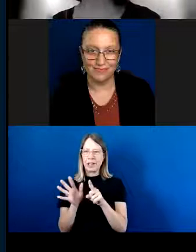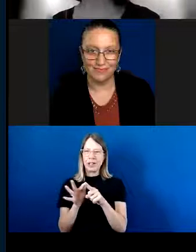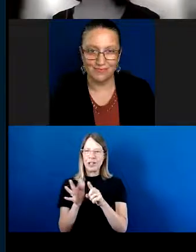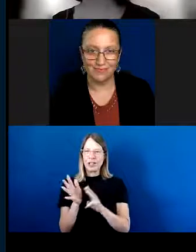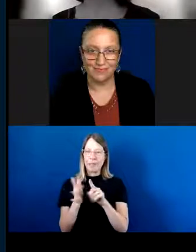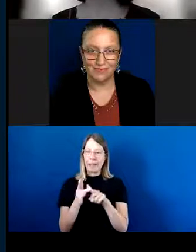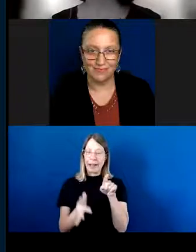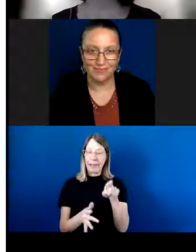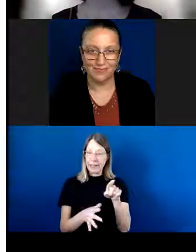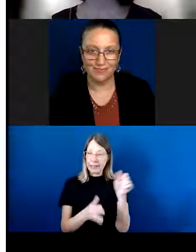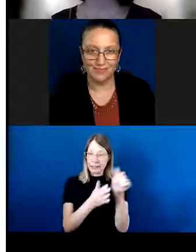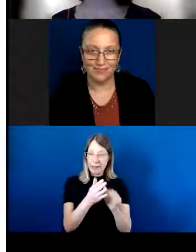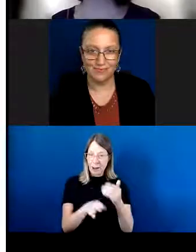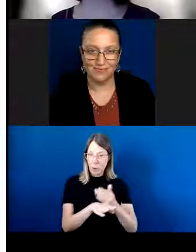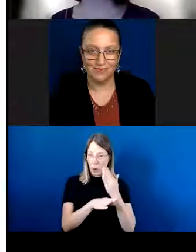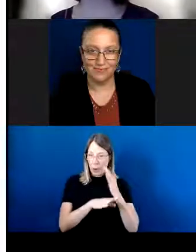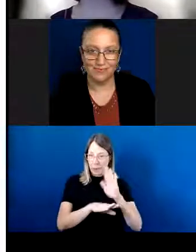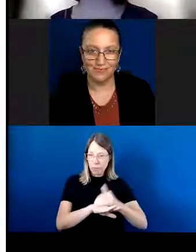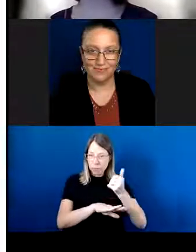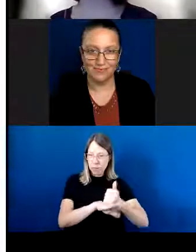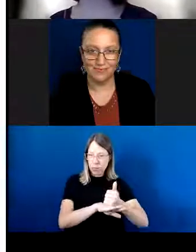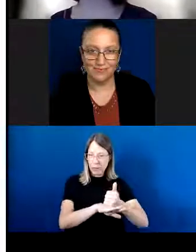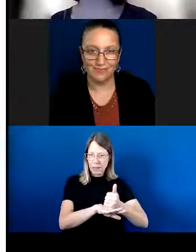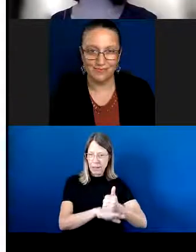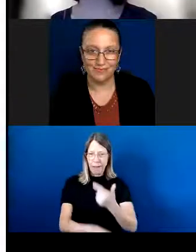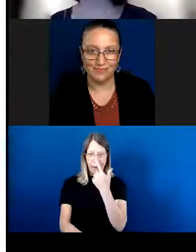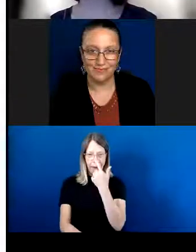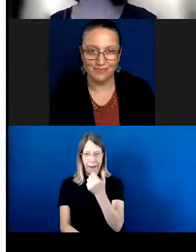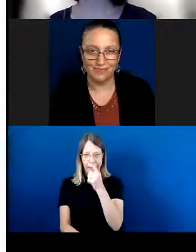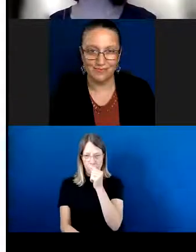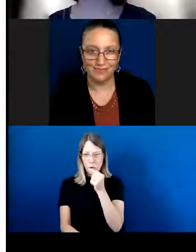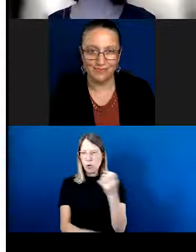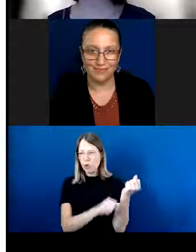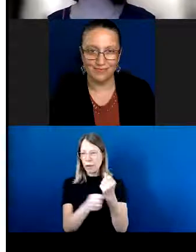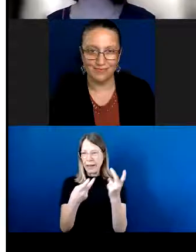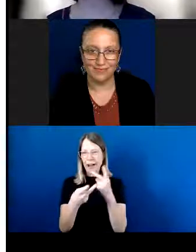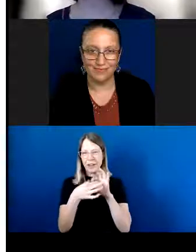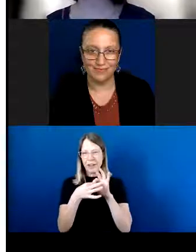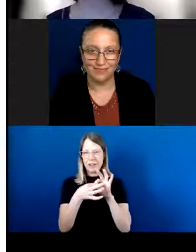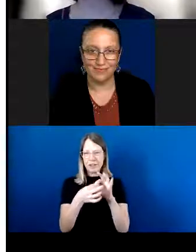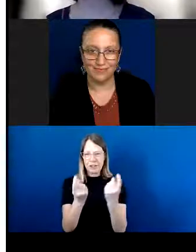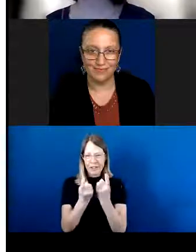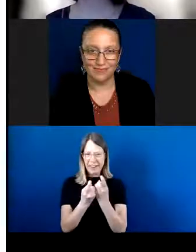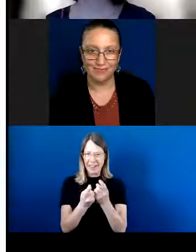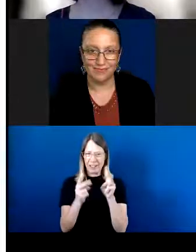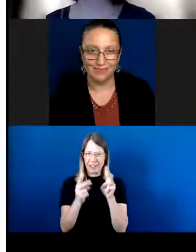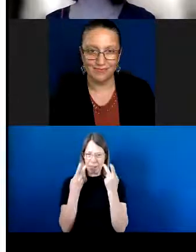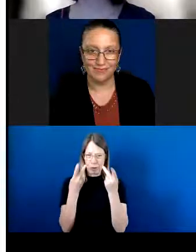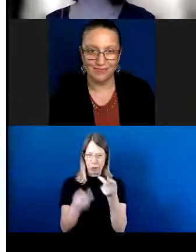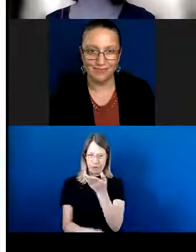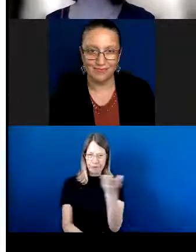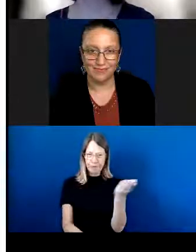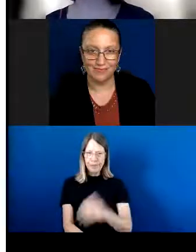was installed, the city were fortunate to bring the following associated objects you can see here into the Civic Collection. The